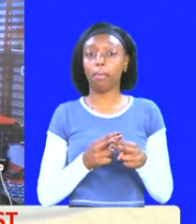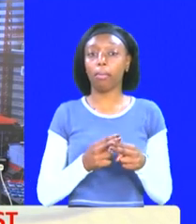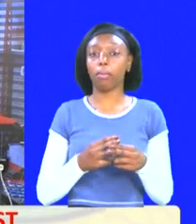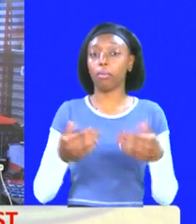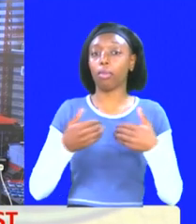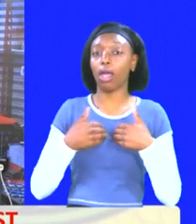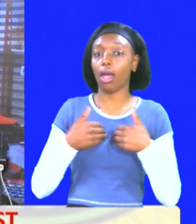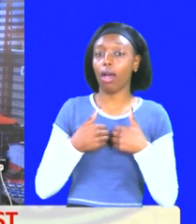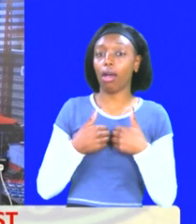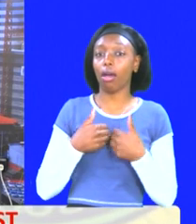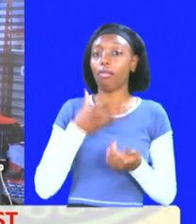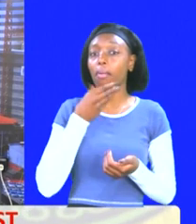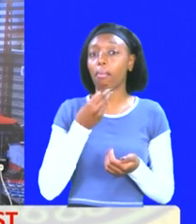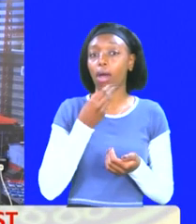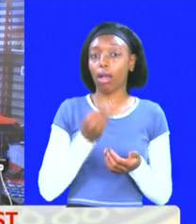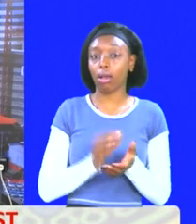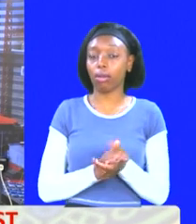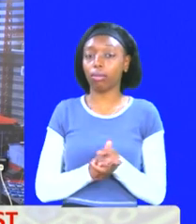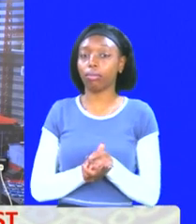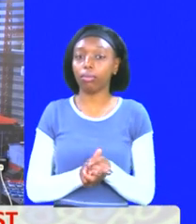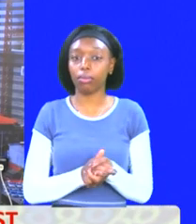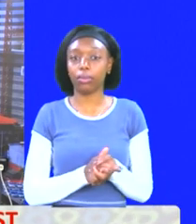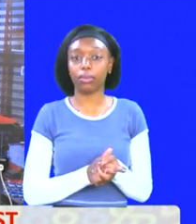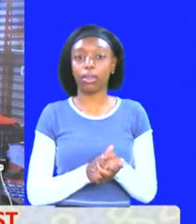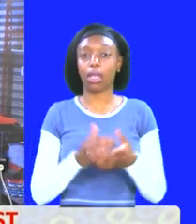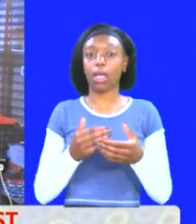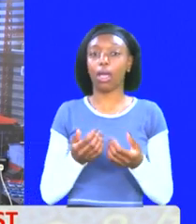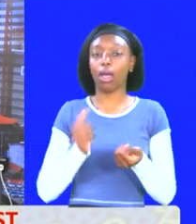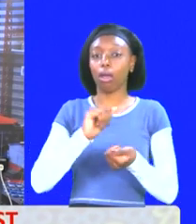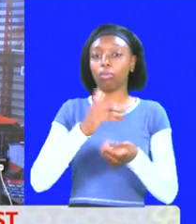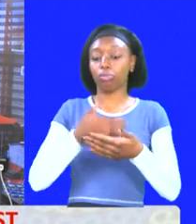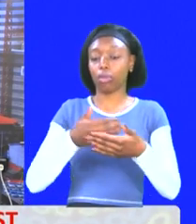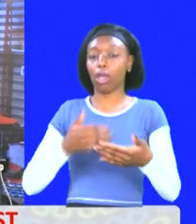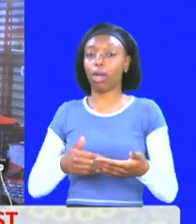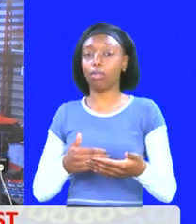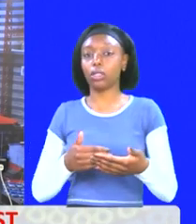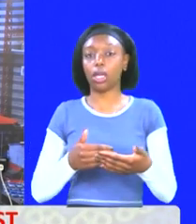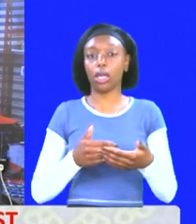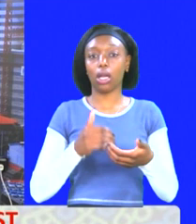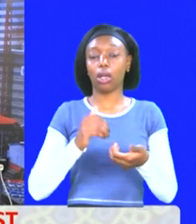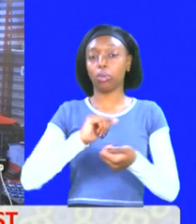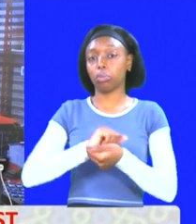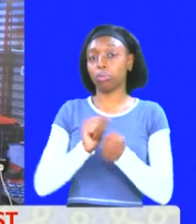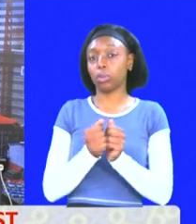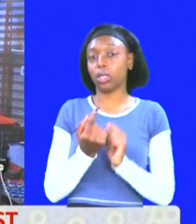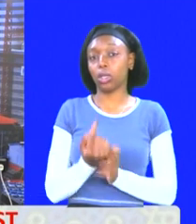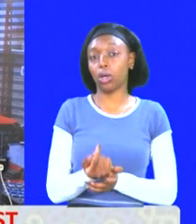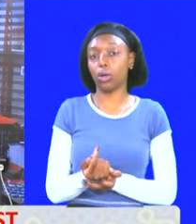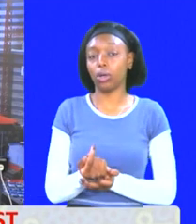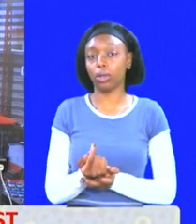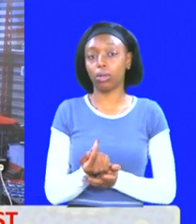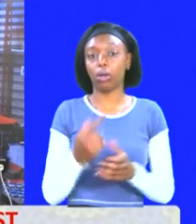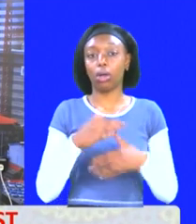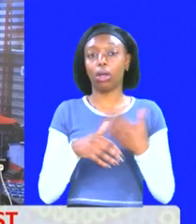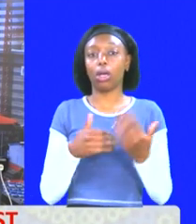goodness. Now here it is quite after 2 minutes of a break. When you're coming back, I'm sure you're going to be seeing the hype man with us. This is how to engage with us on all our social